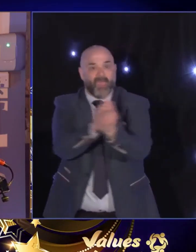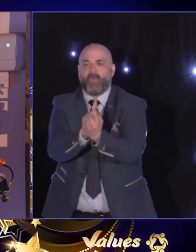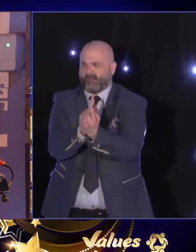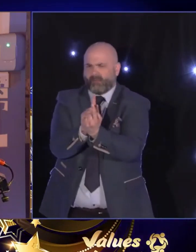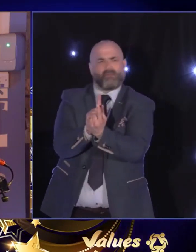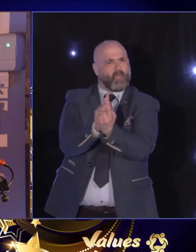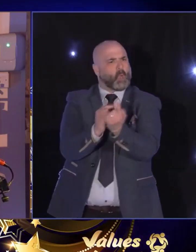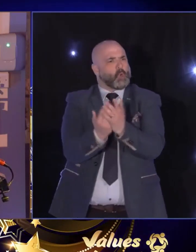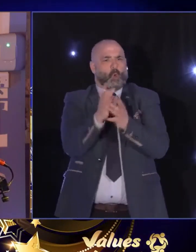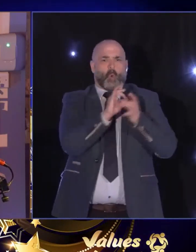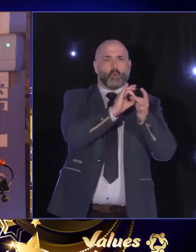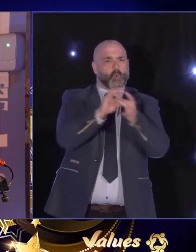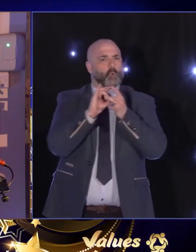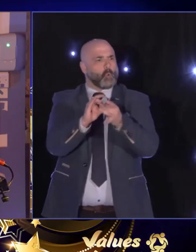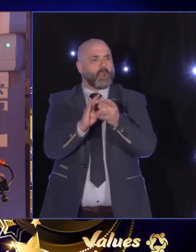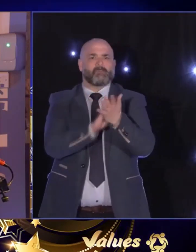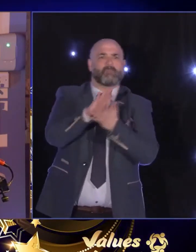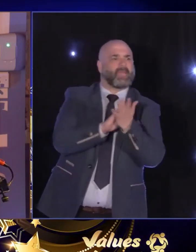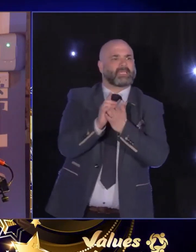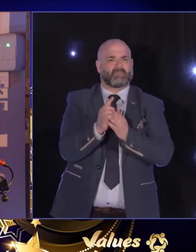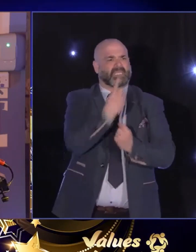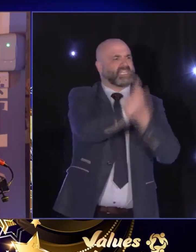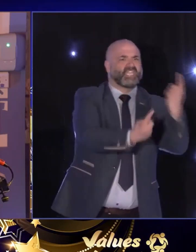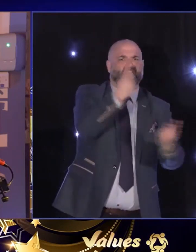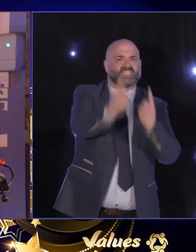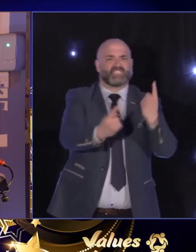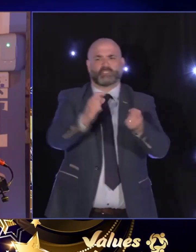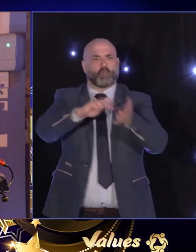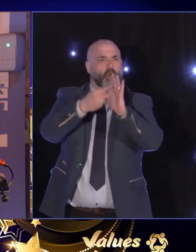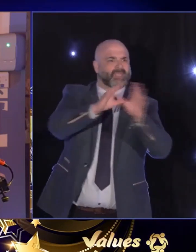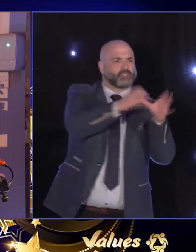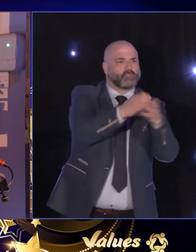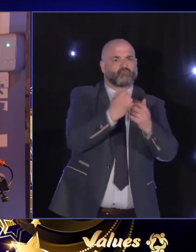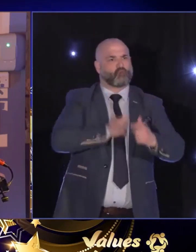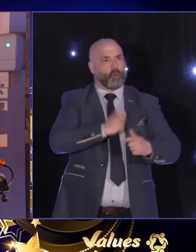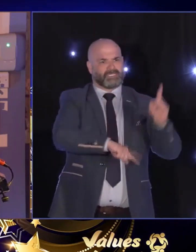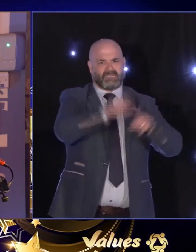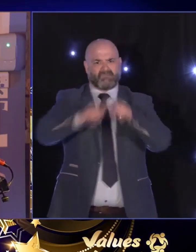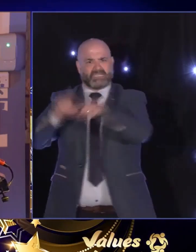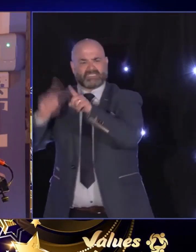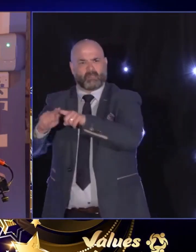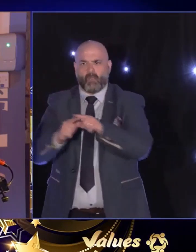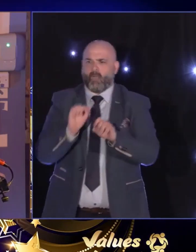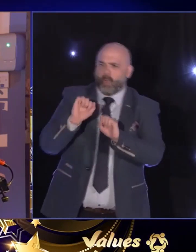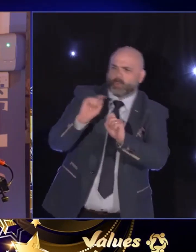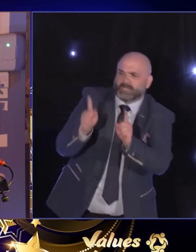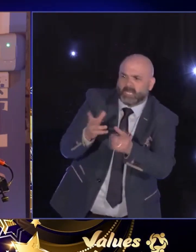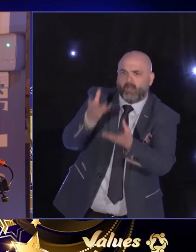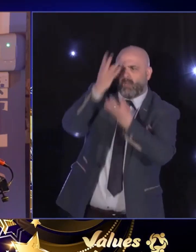to really understand a lot about different contributions and roles in the organisation to the fantastic work that we do